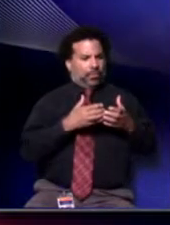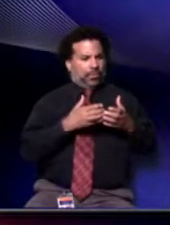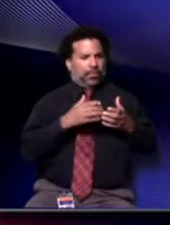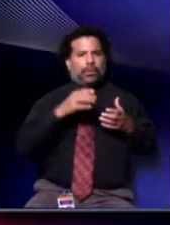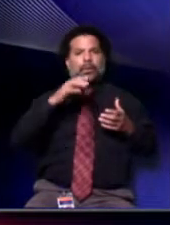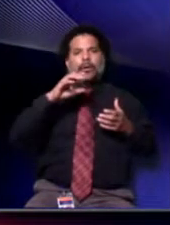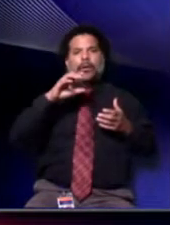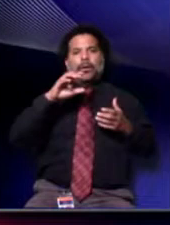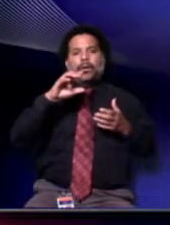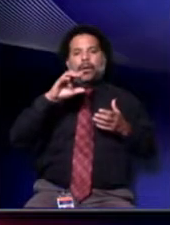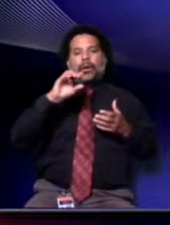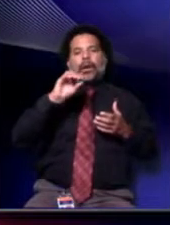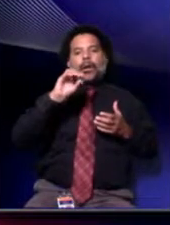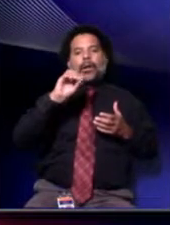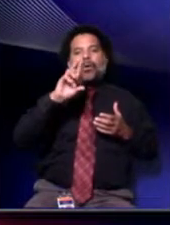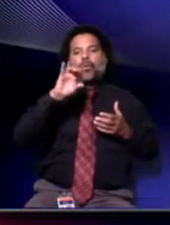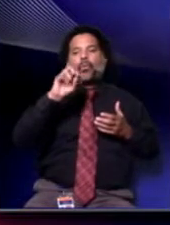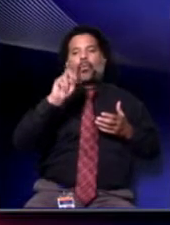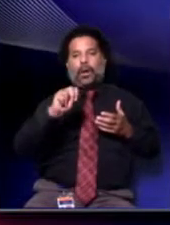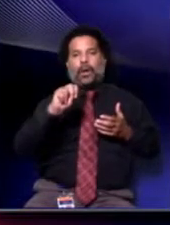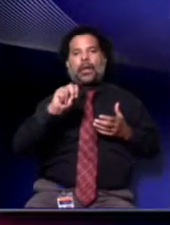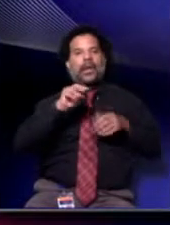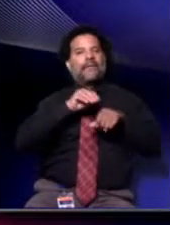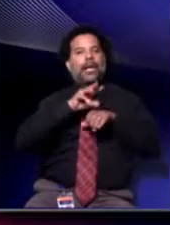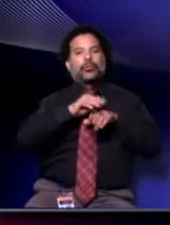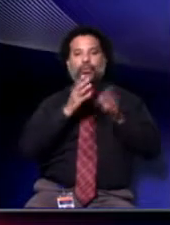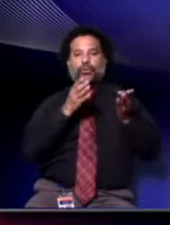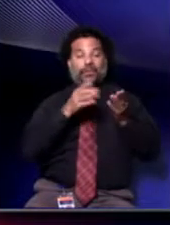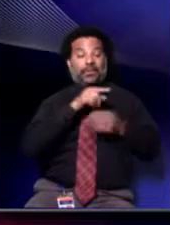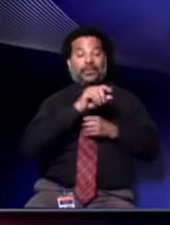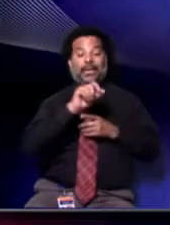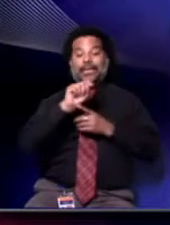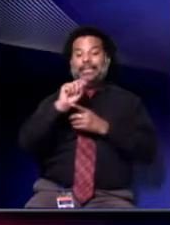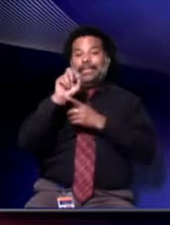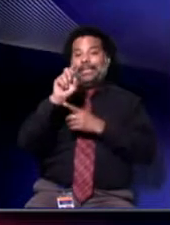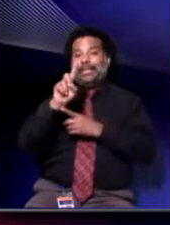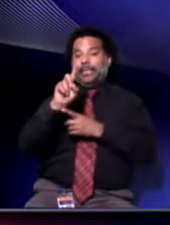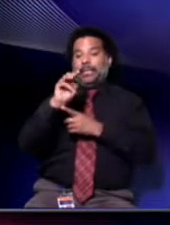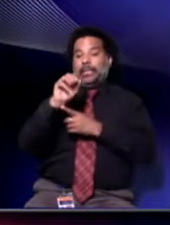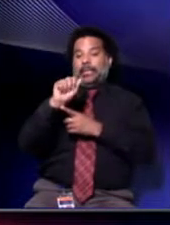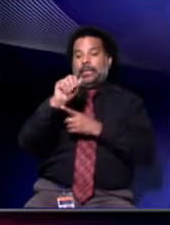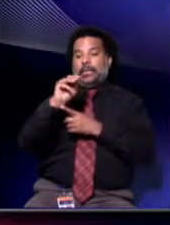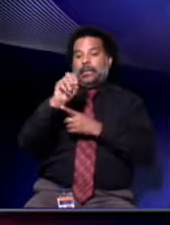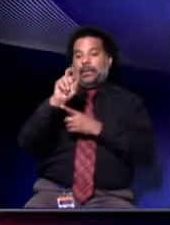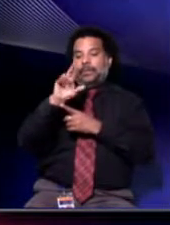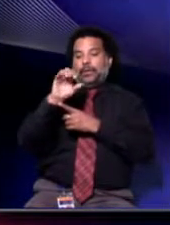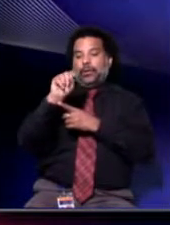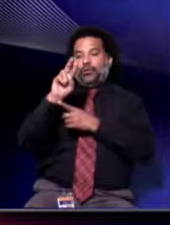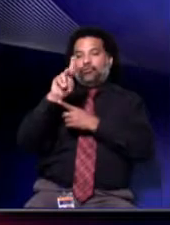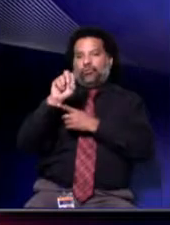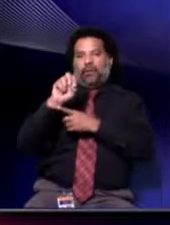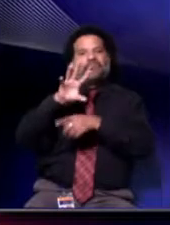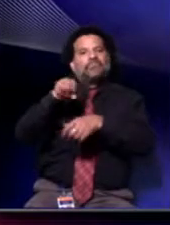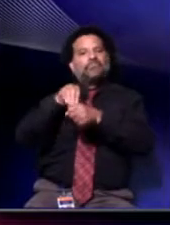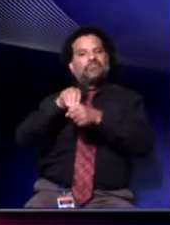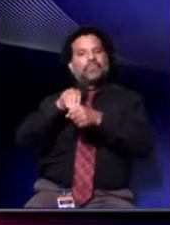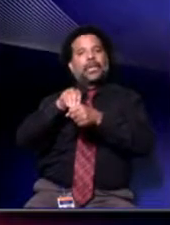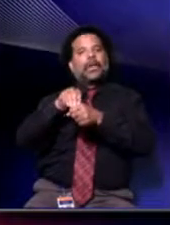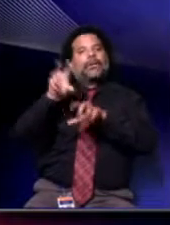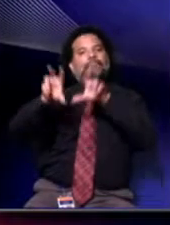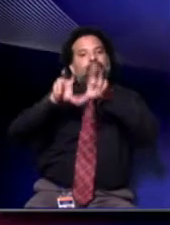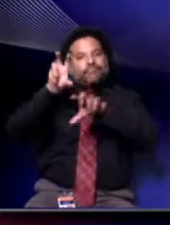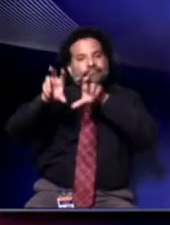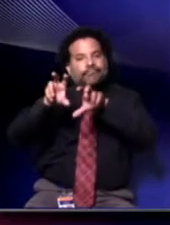Orion Advisor Services. TD Ameritrade is, of course, a member of the Securities Investor Protection